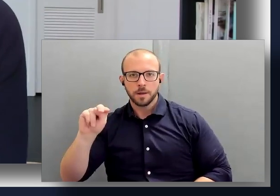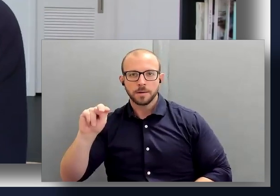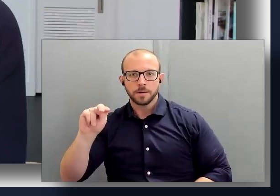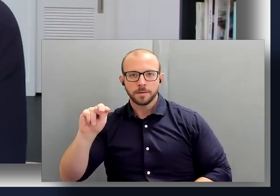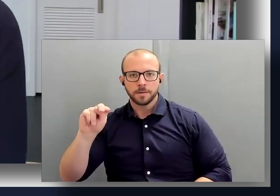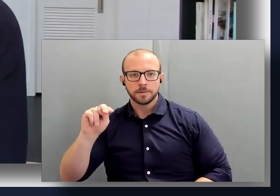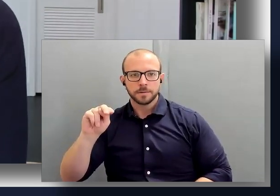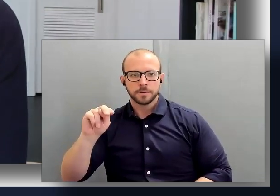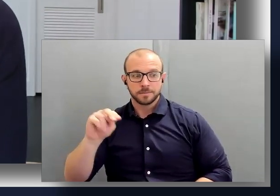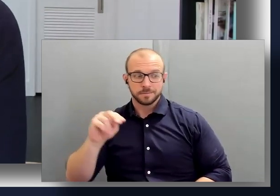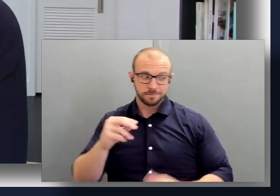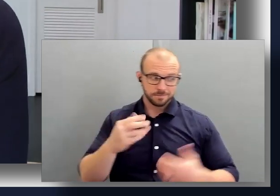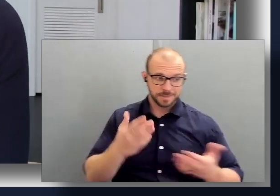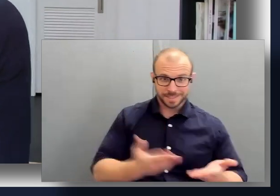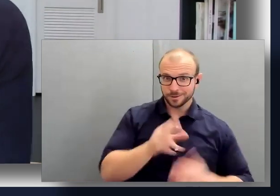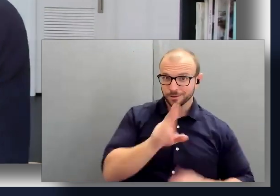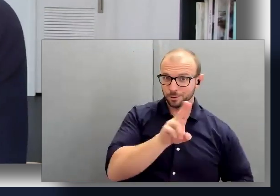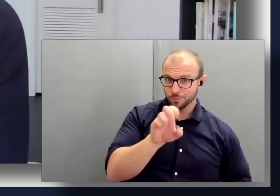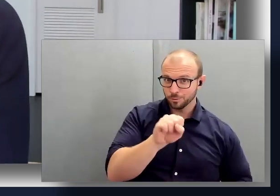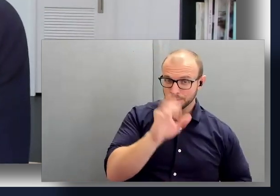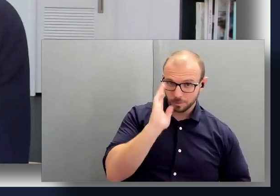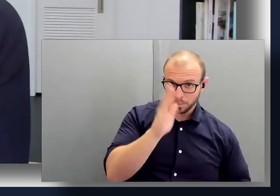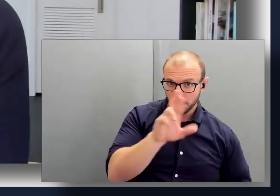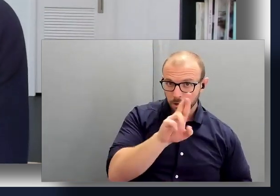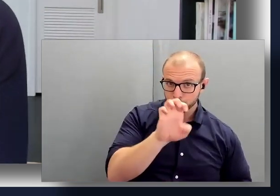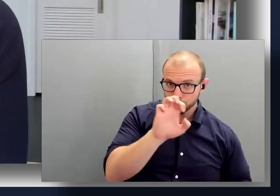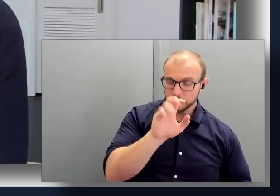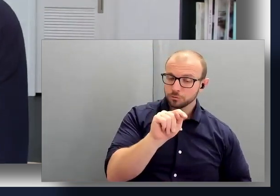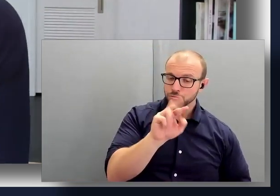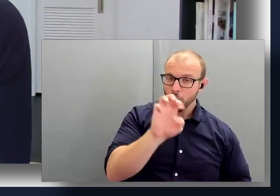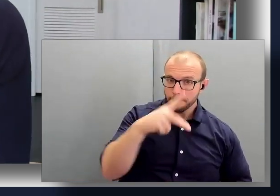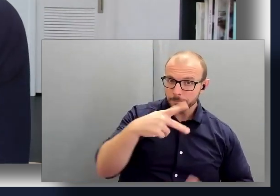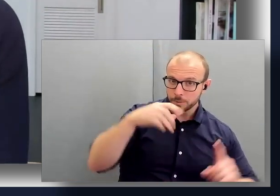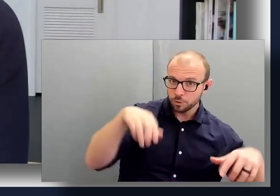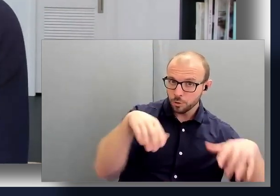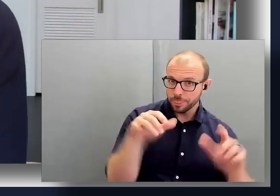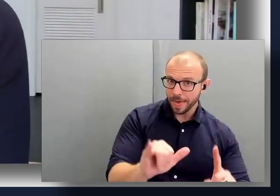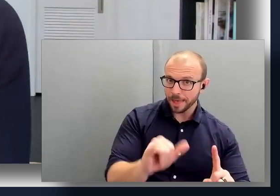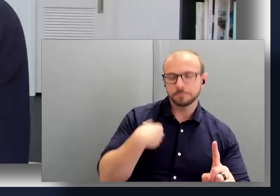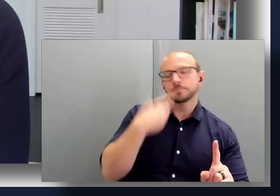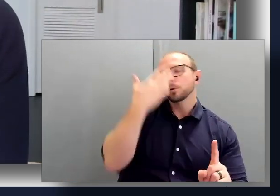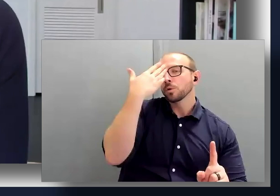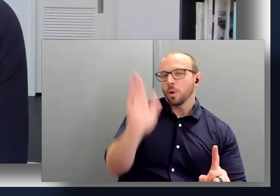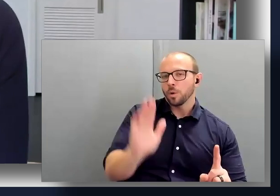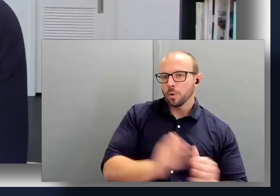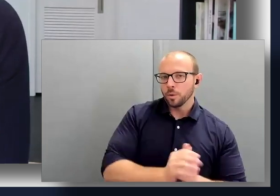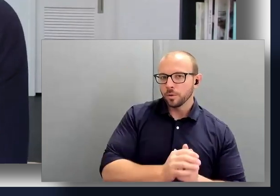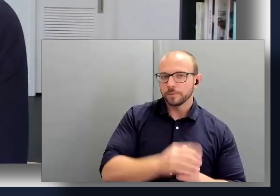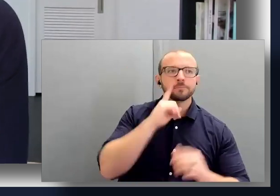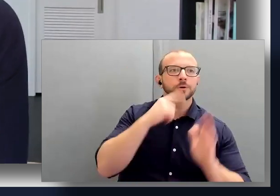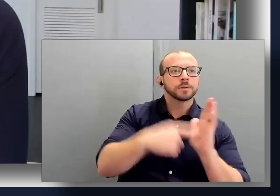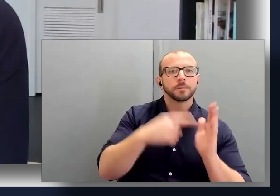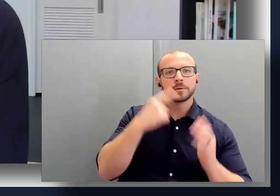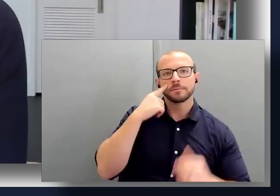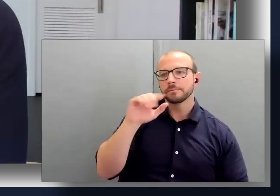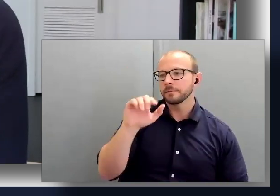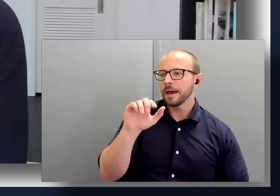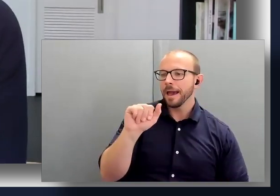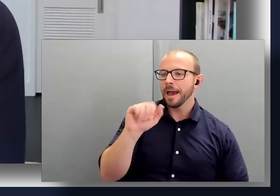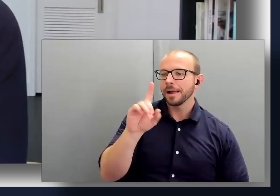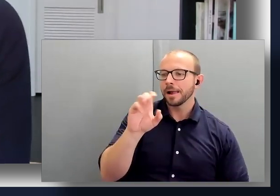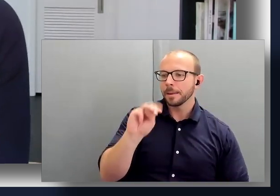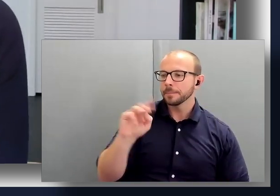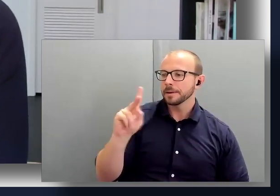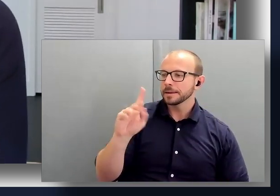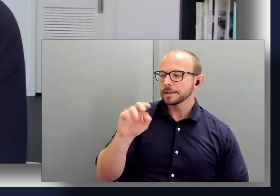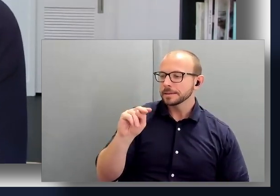favor. So we don't know if Trump is going to do this. We don't know if he's actually going to try to jail people like